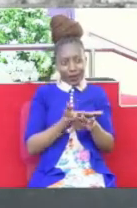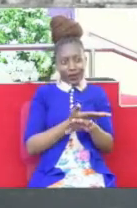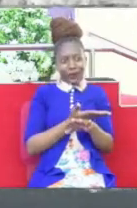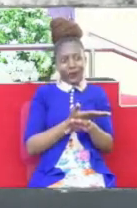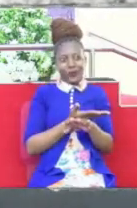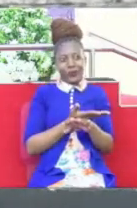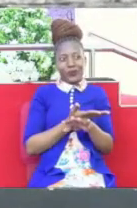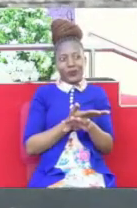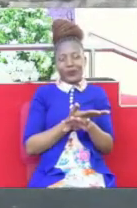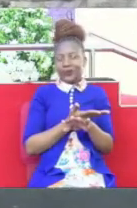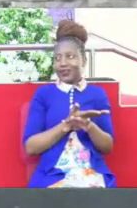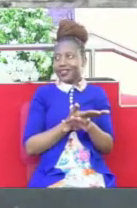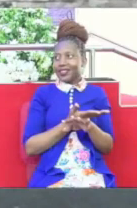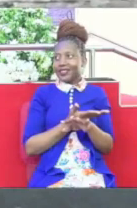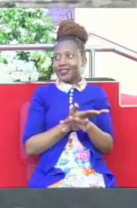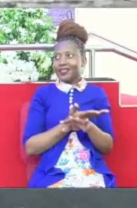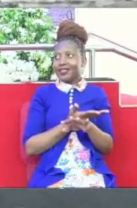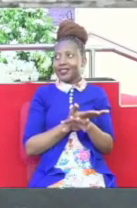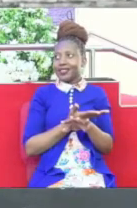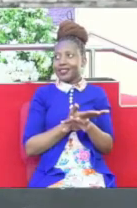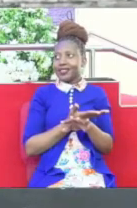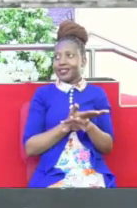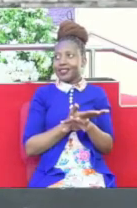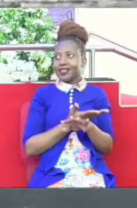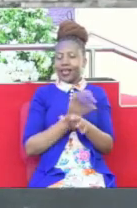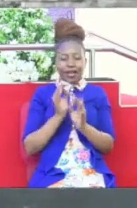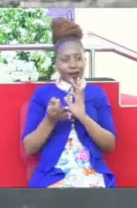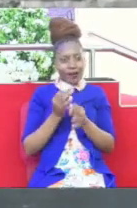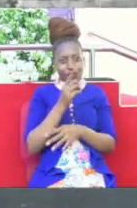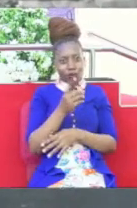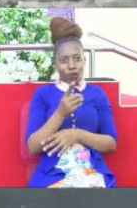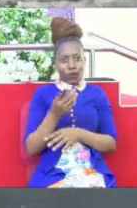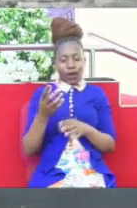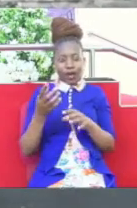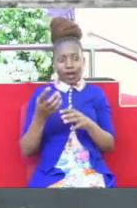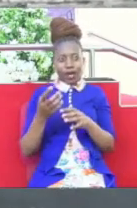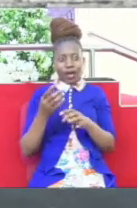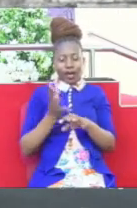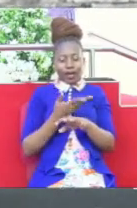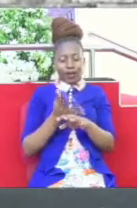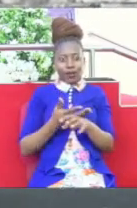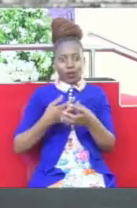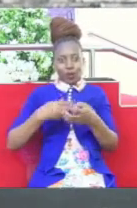You know, if you're a Kikuyu businessman, you probably would have preferred